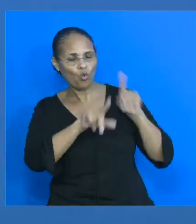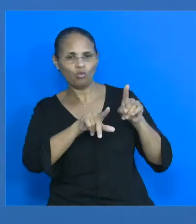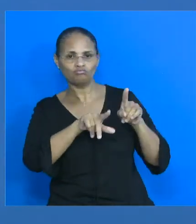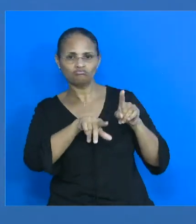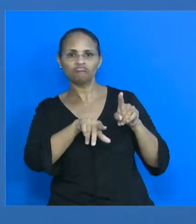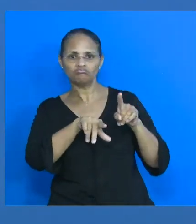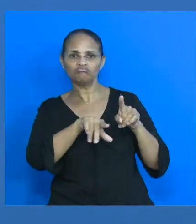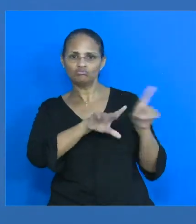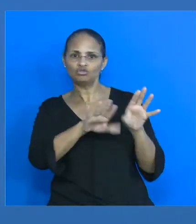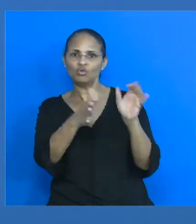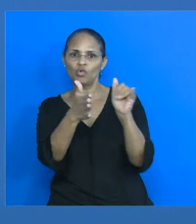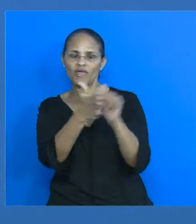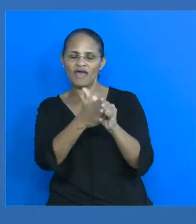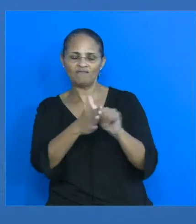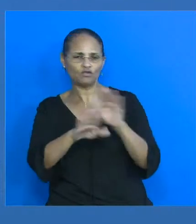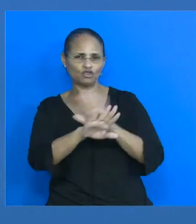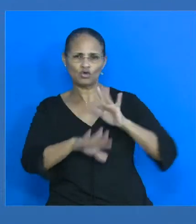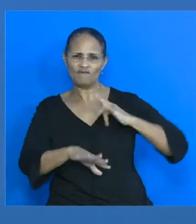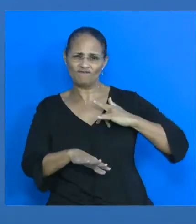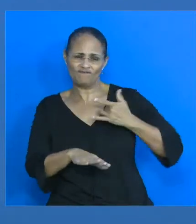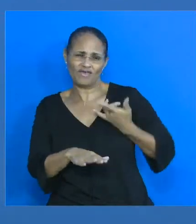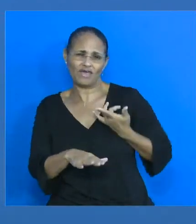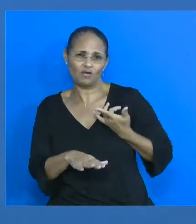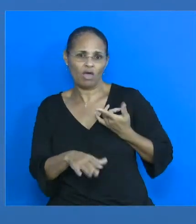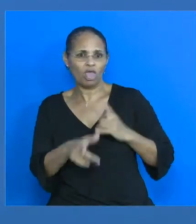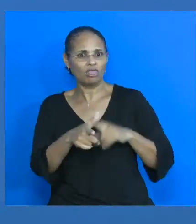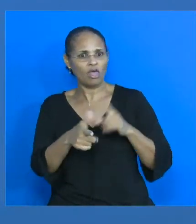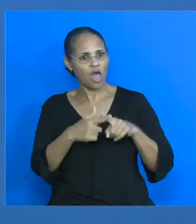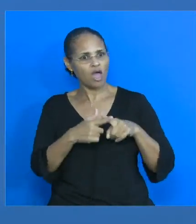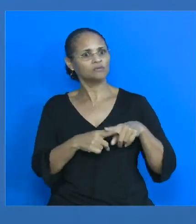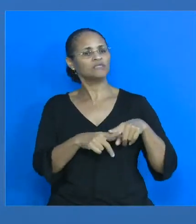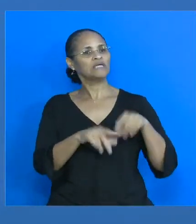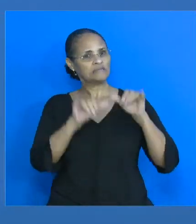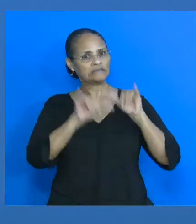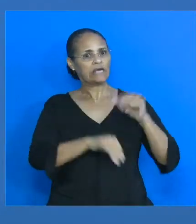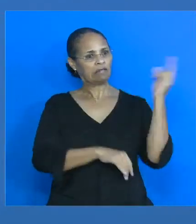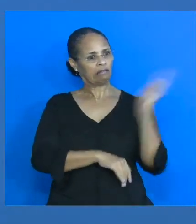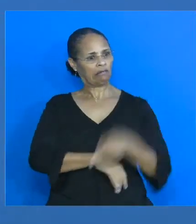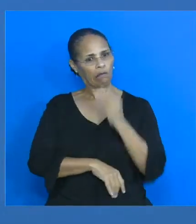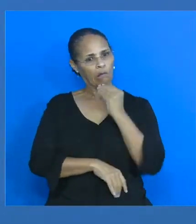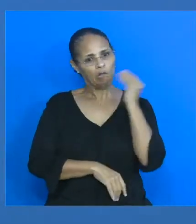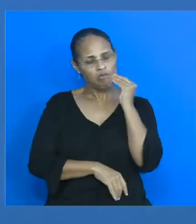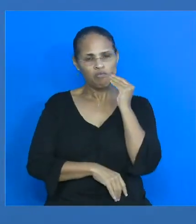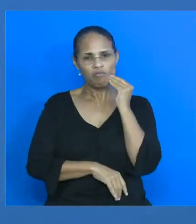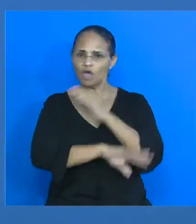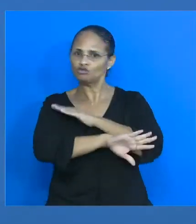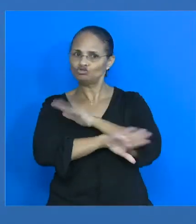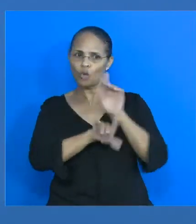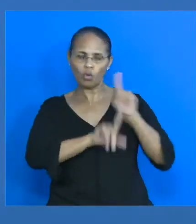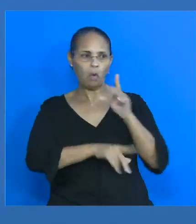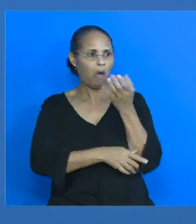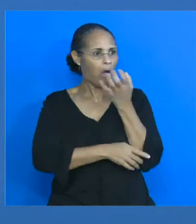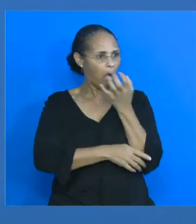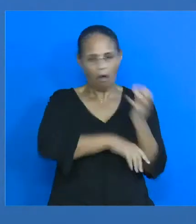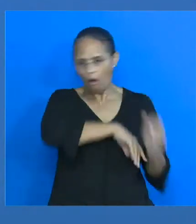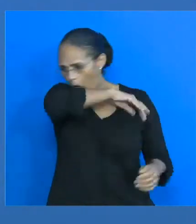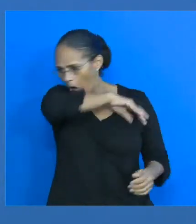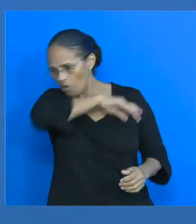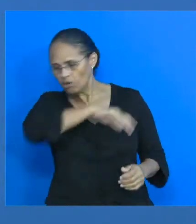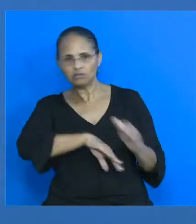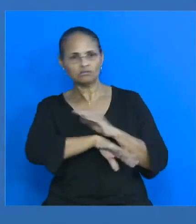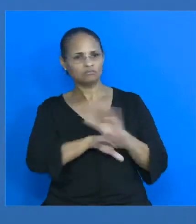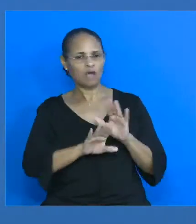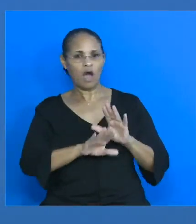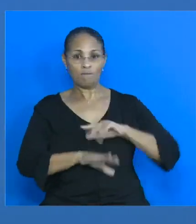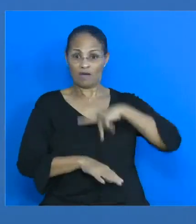it. And if you are not feel well, stay the hell home. And don't go coughing. It doesn't make sense. And